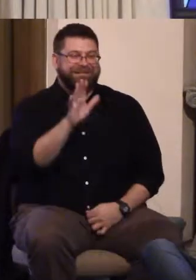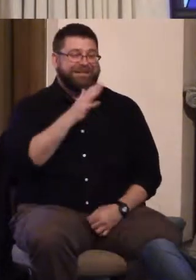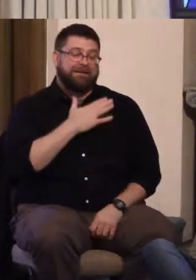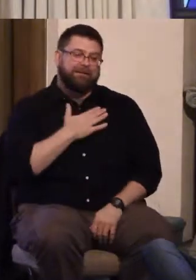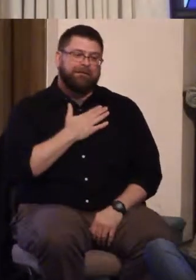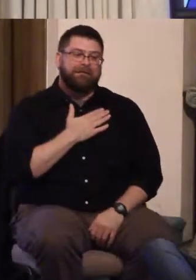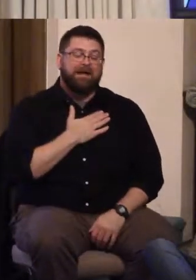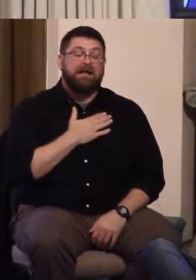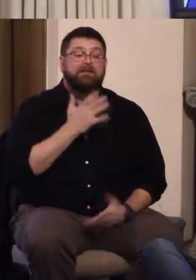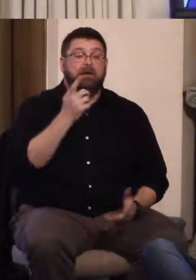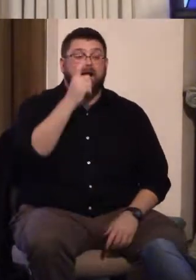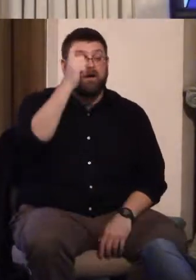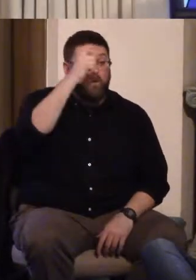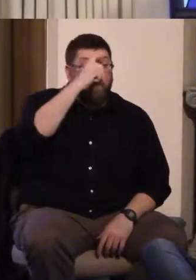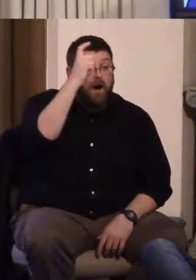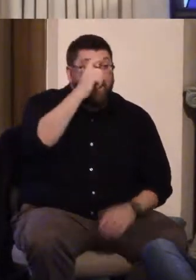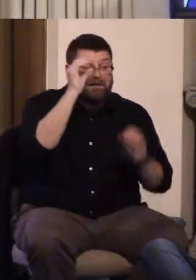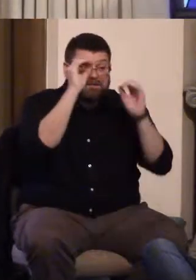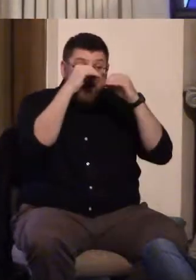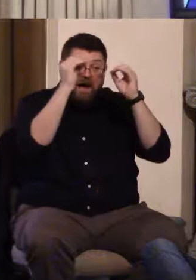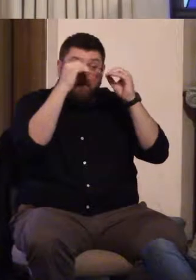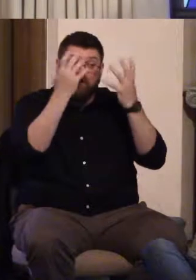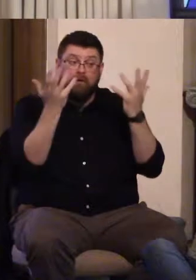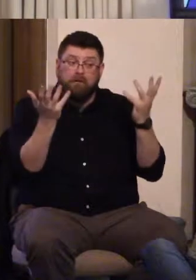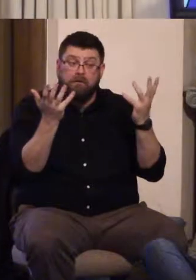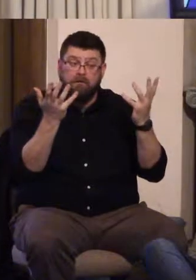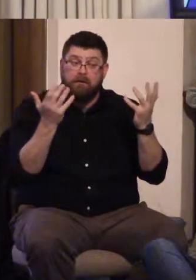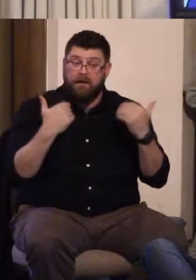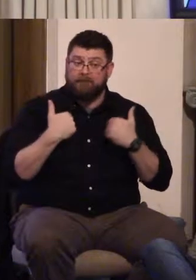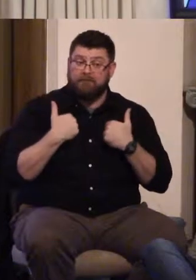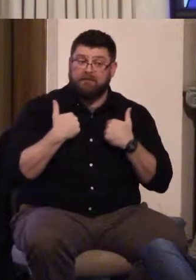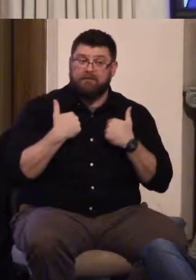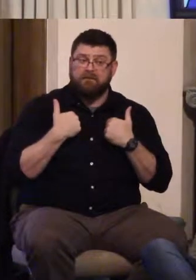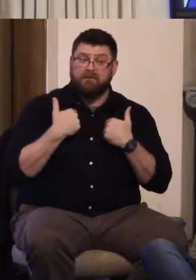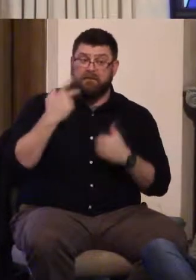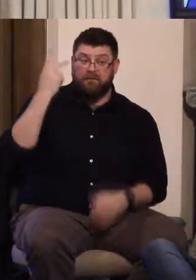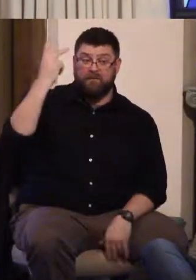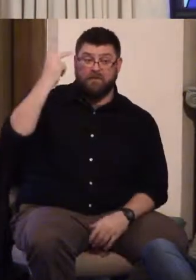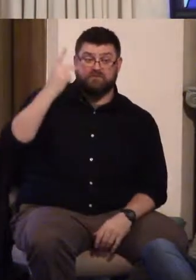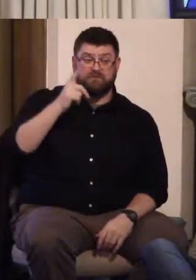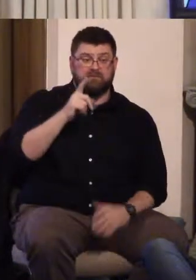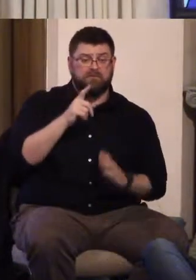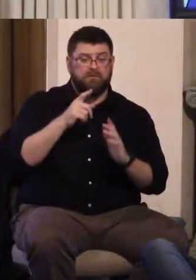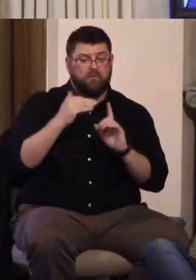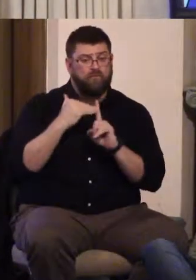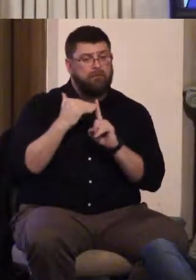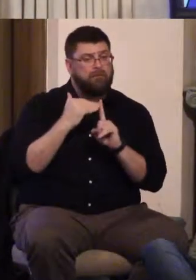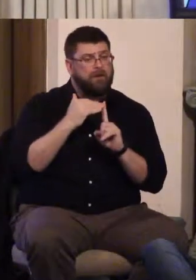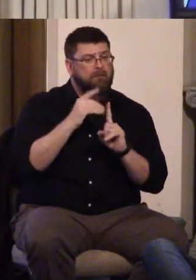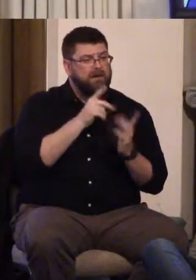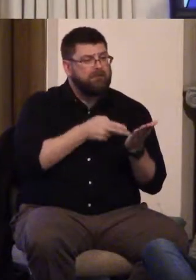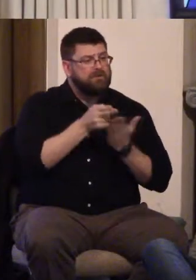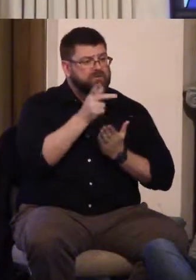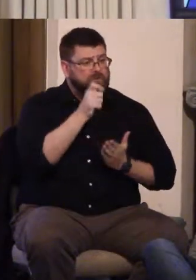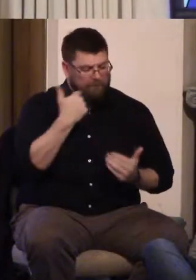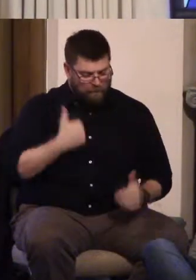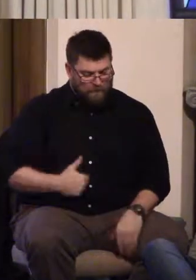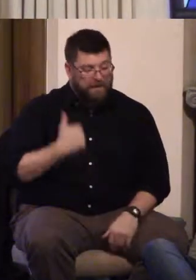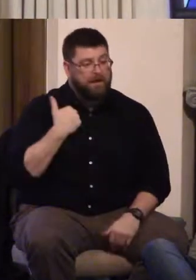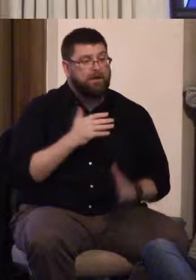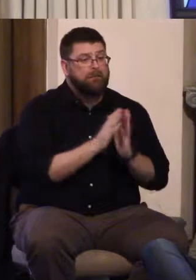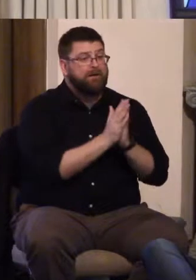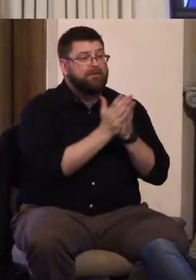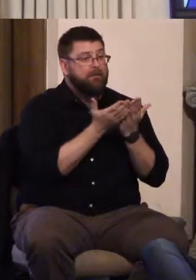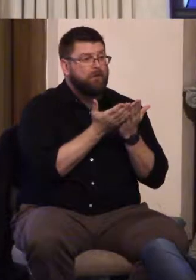And my wise owl on, because those are reminders of the truth of who I am. And I pick